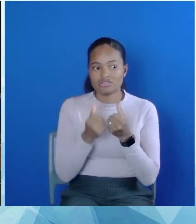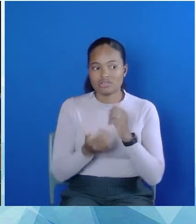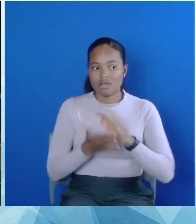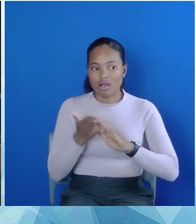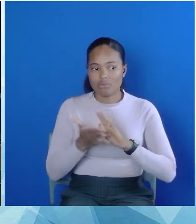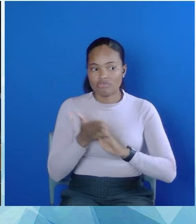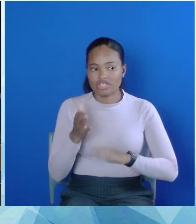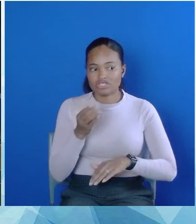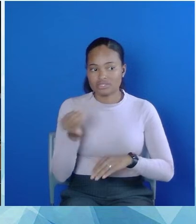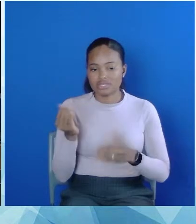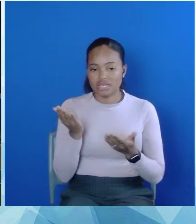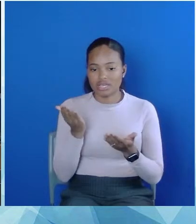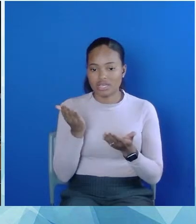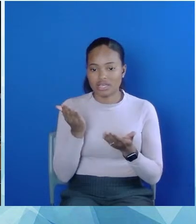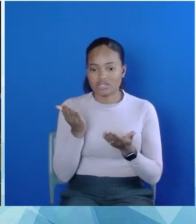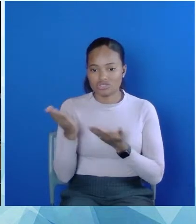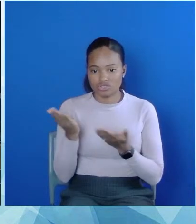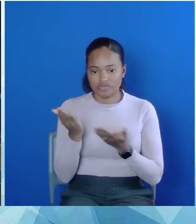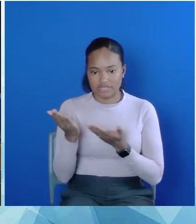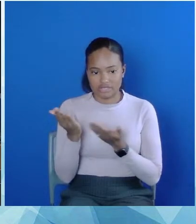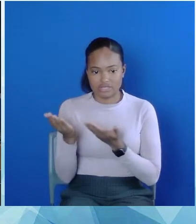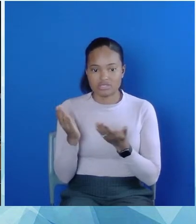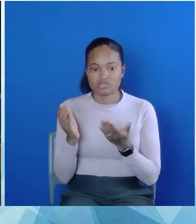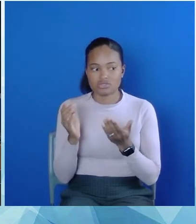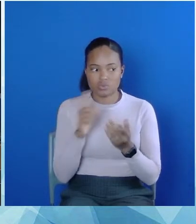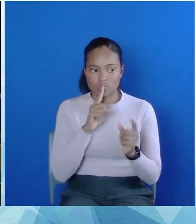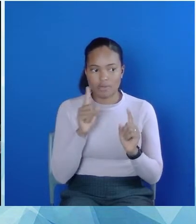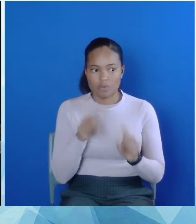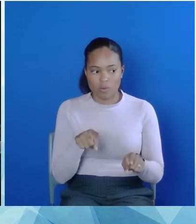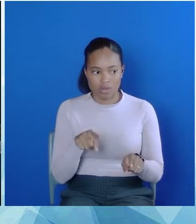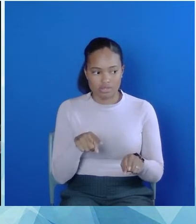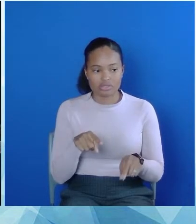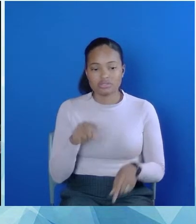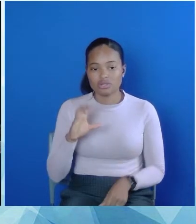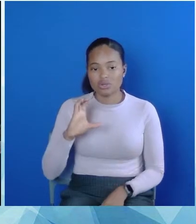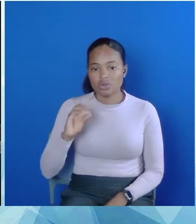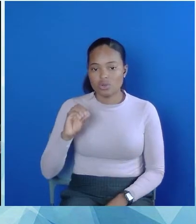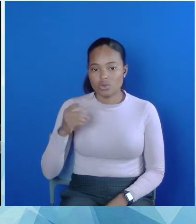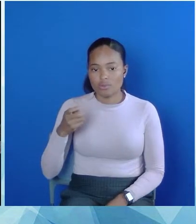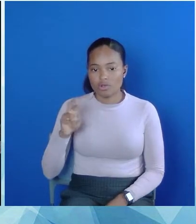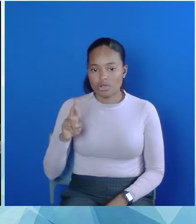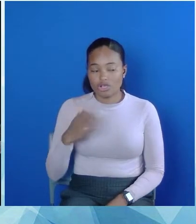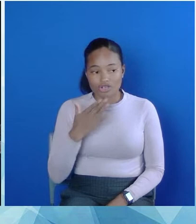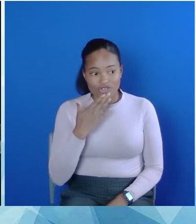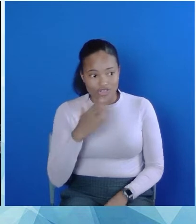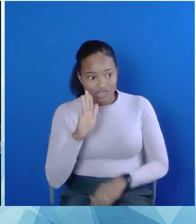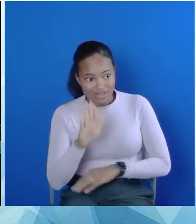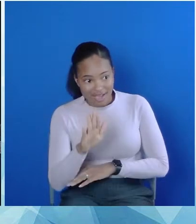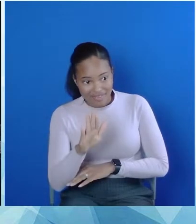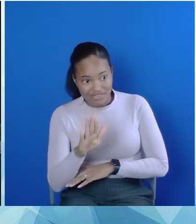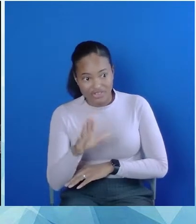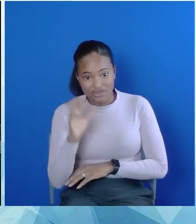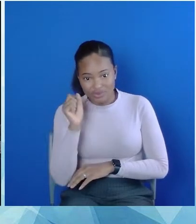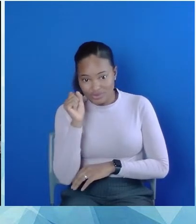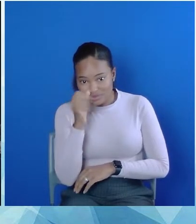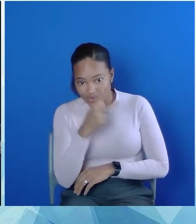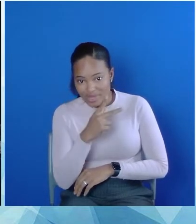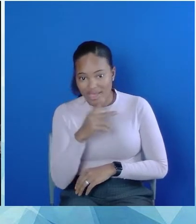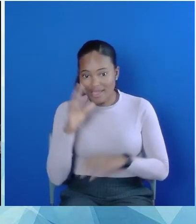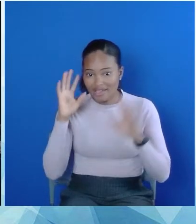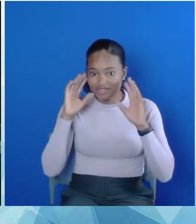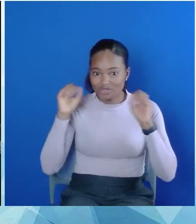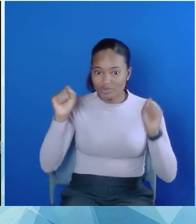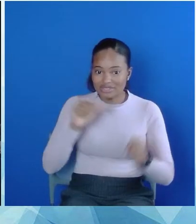Services Report. Assistant Superintendent Cooper. Good afternoon, Board President Kneifel, Superintendent Reichman,